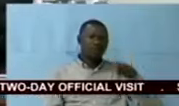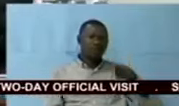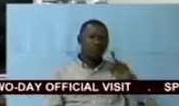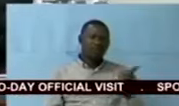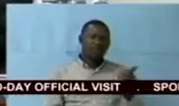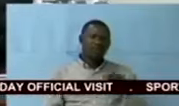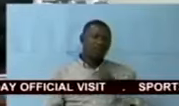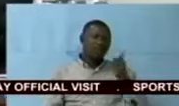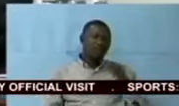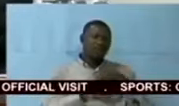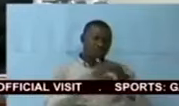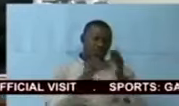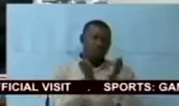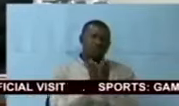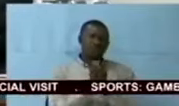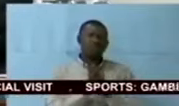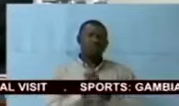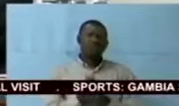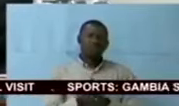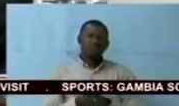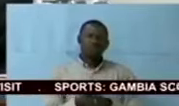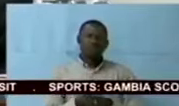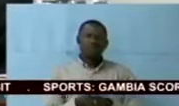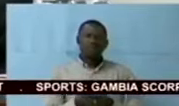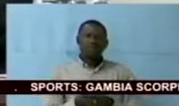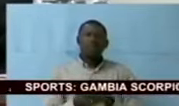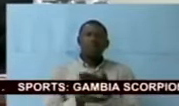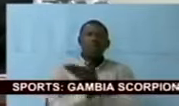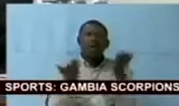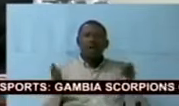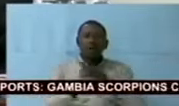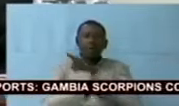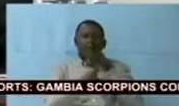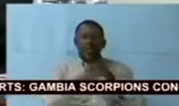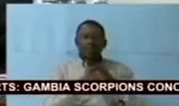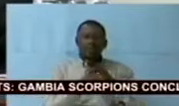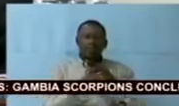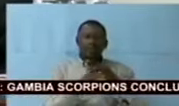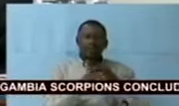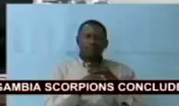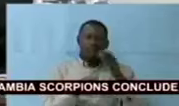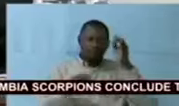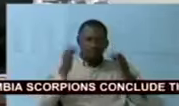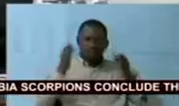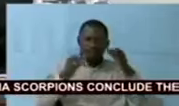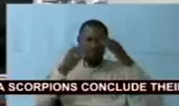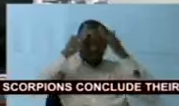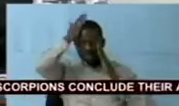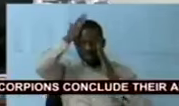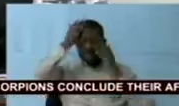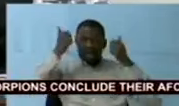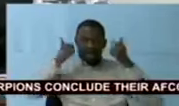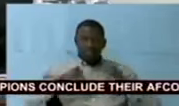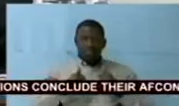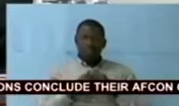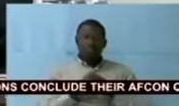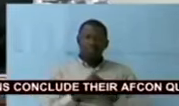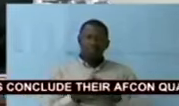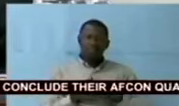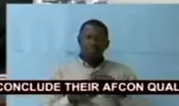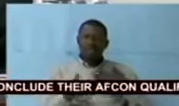Yundum Barracks. Yes, Yundum Barracks. Yundum Sojar Cordalto. Proceed. What happened?